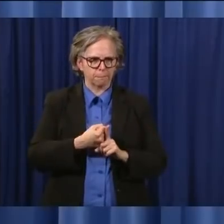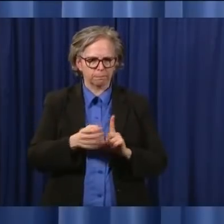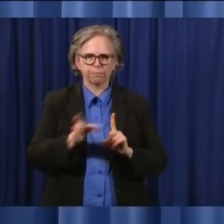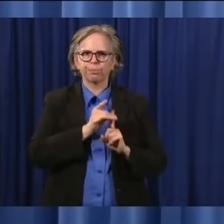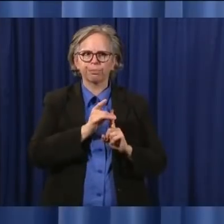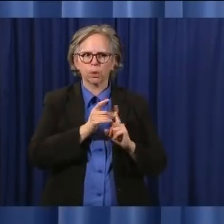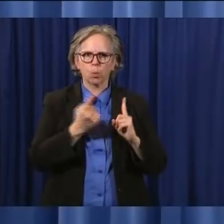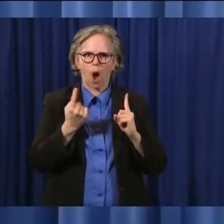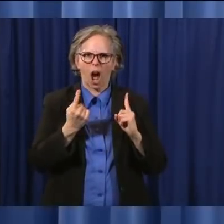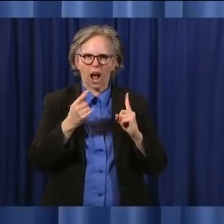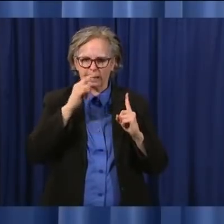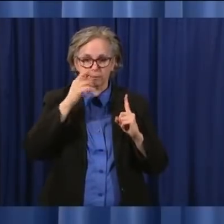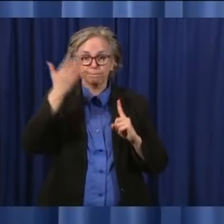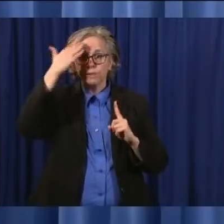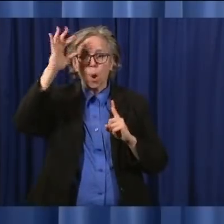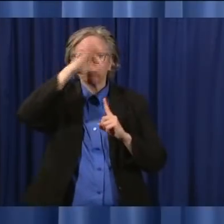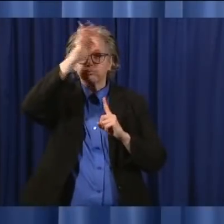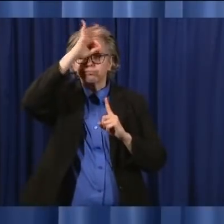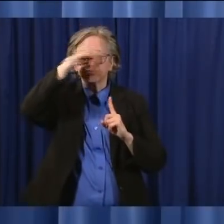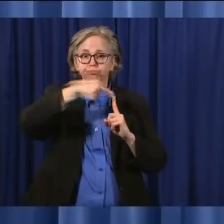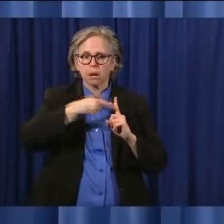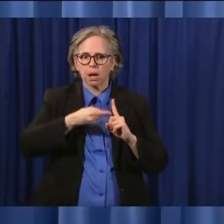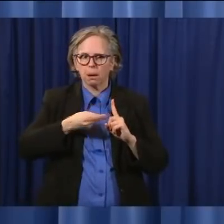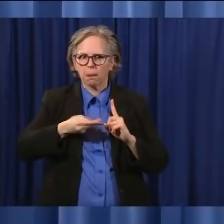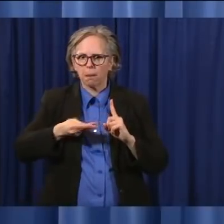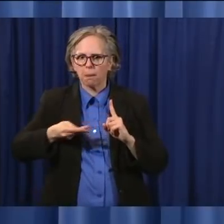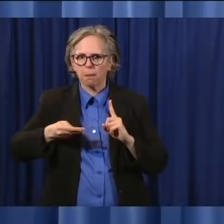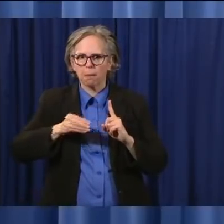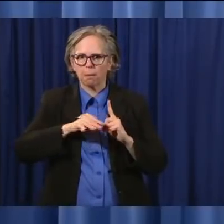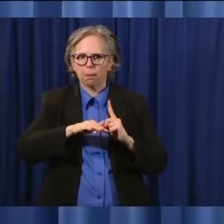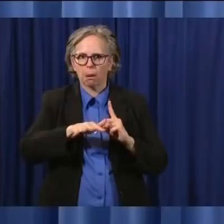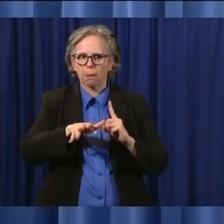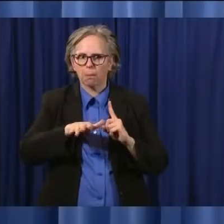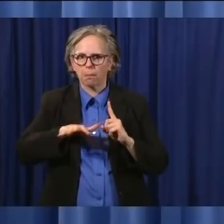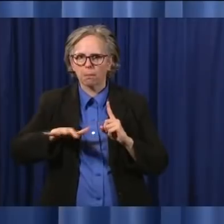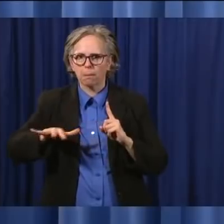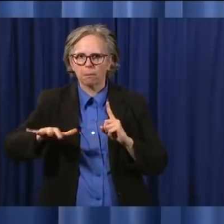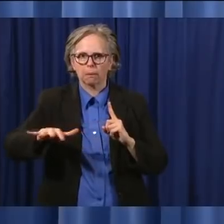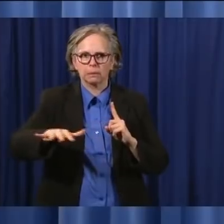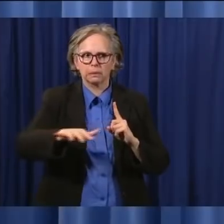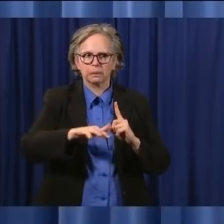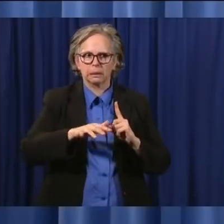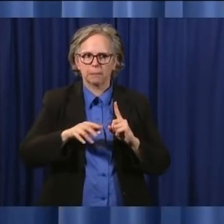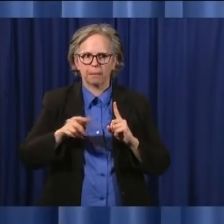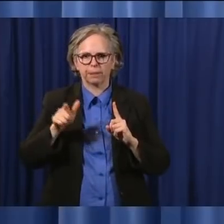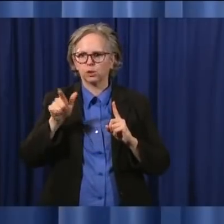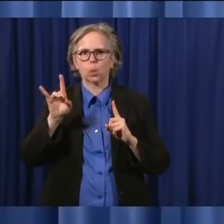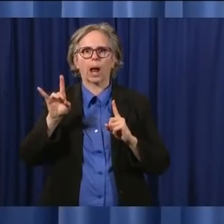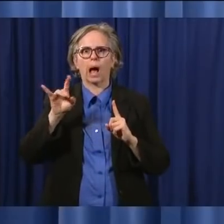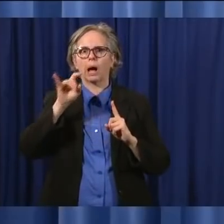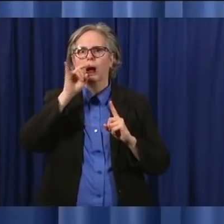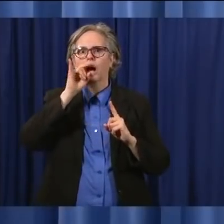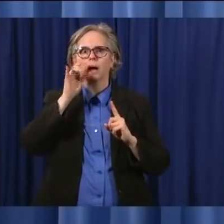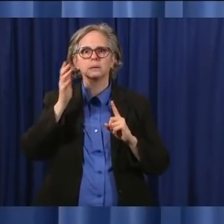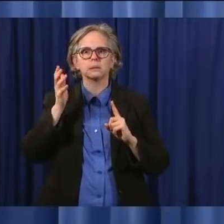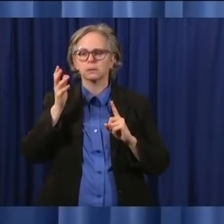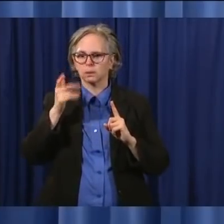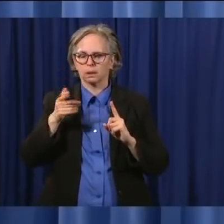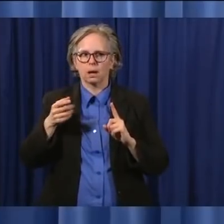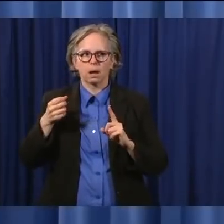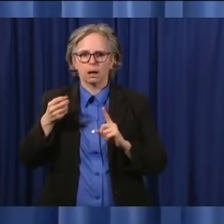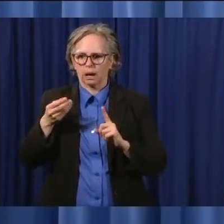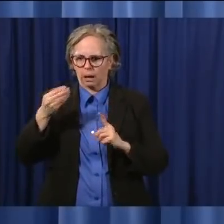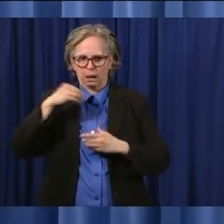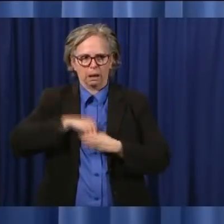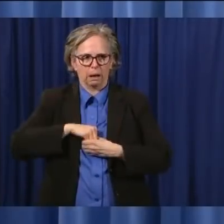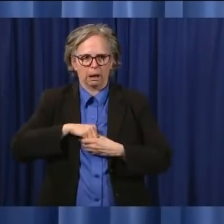know it. The parents don't even know it. Has no symptoms. Now you spread to 28 other kids or 29 other kids. They go back to their